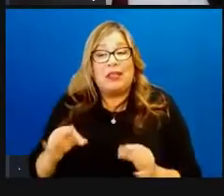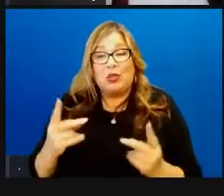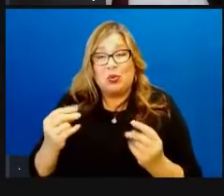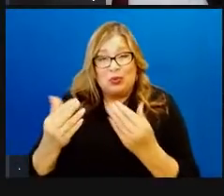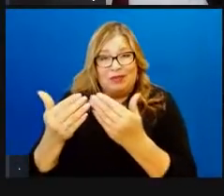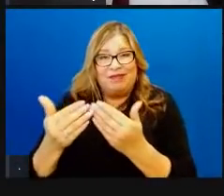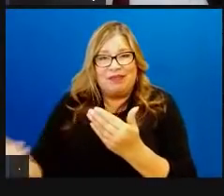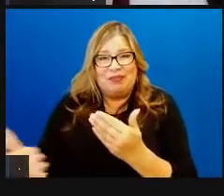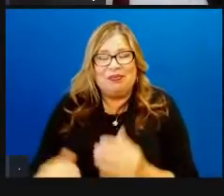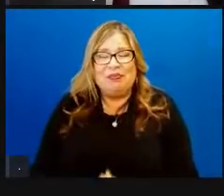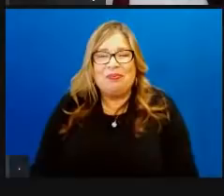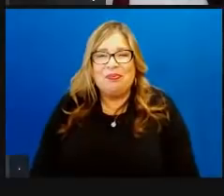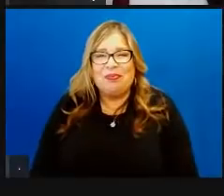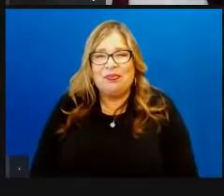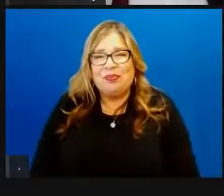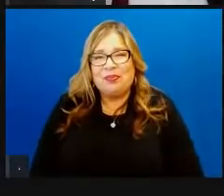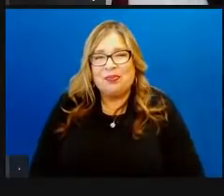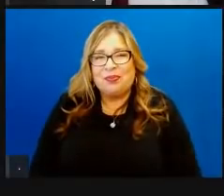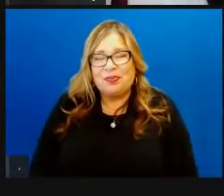forward. Next slide.